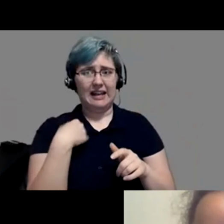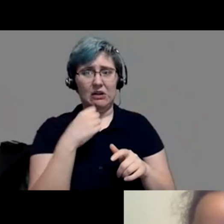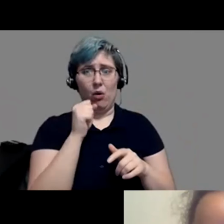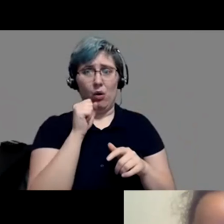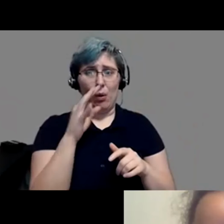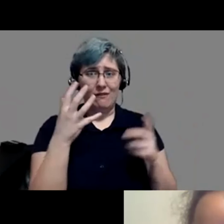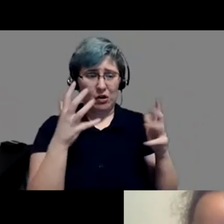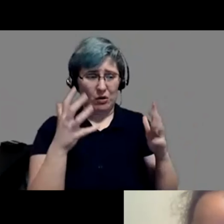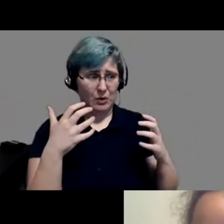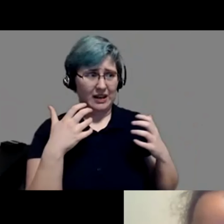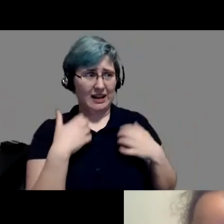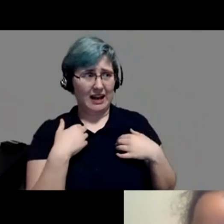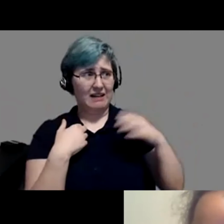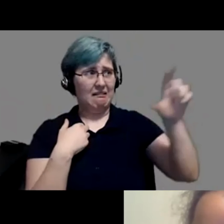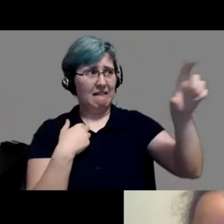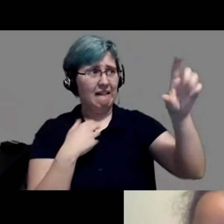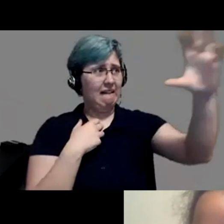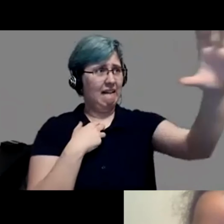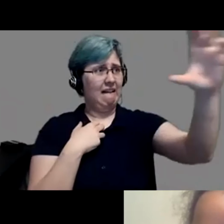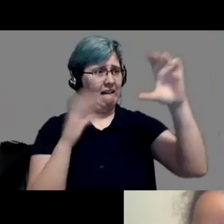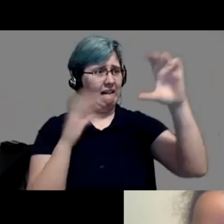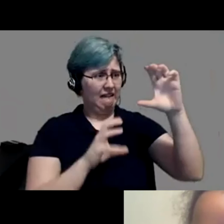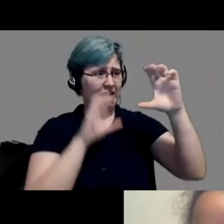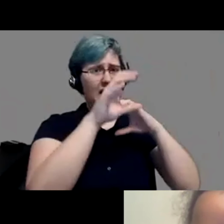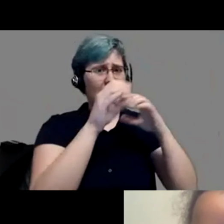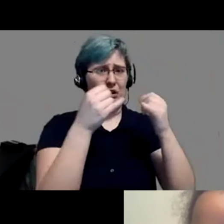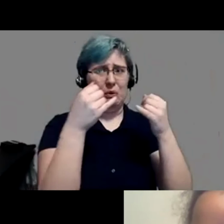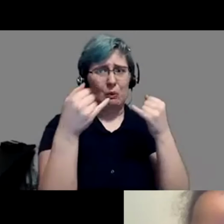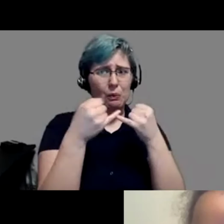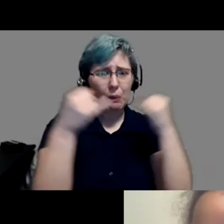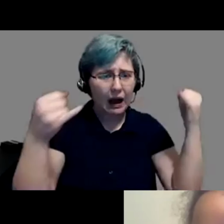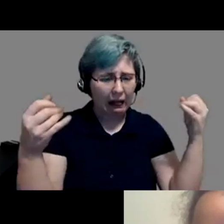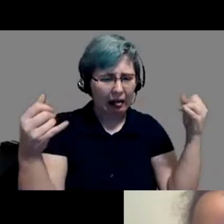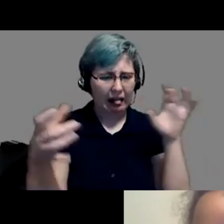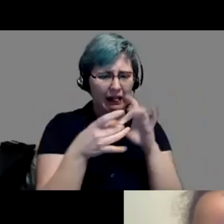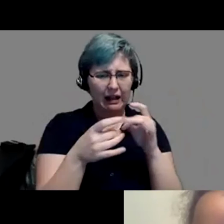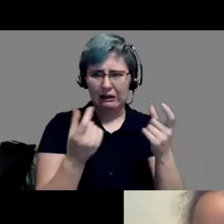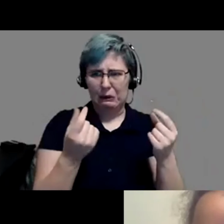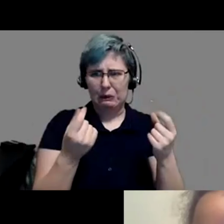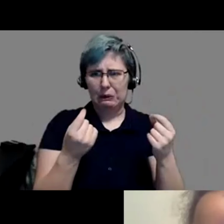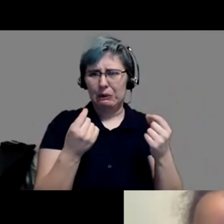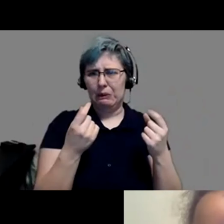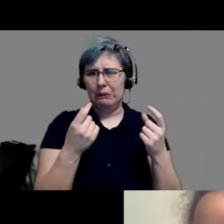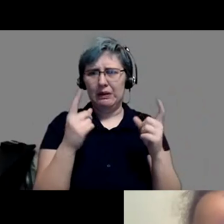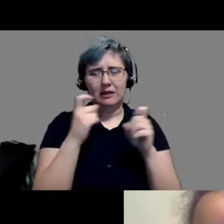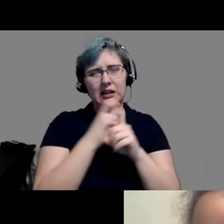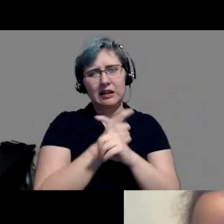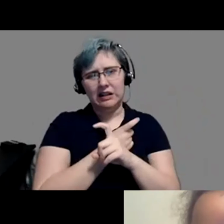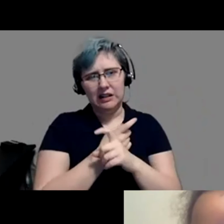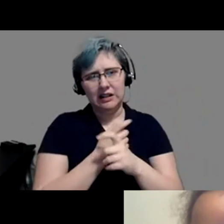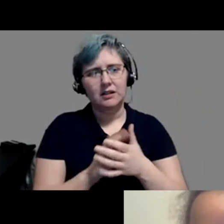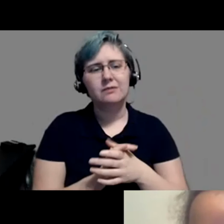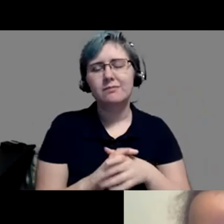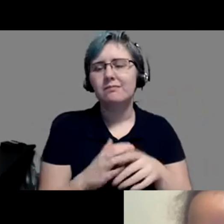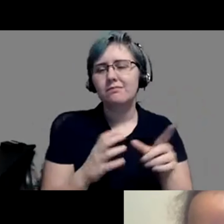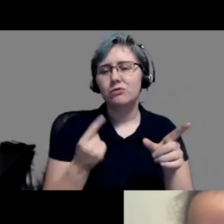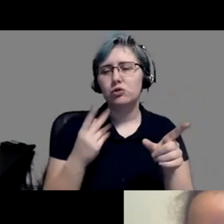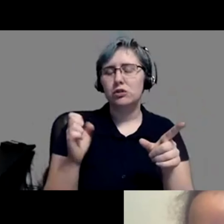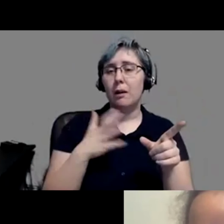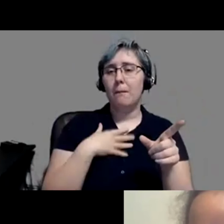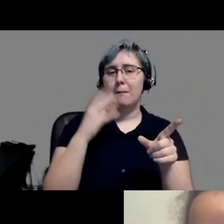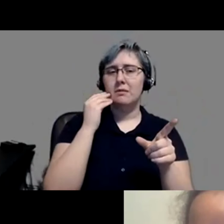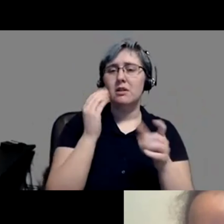already have to, what's on your wires or anything like that? Like Yeah, complicated stuff. in my experience, there were